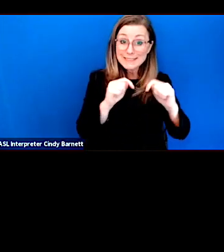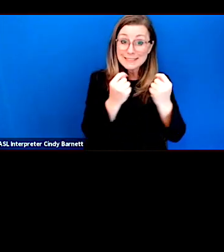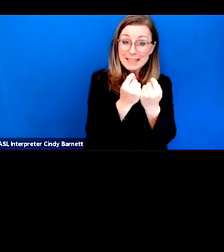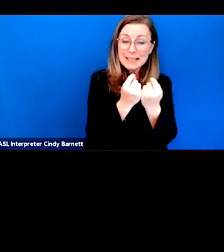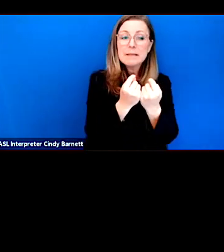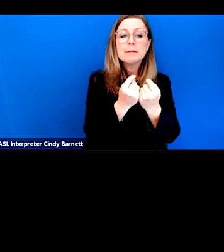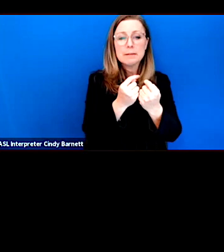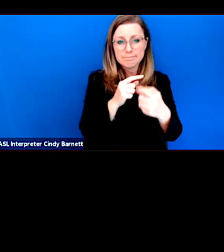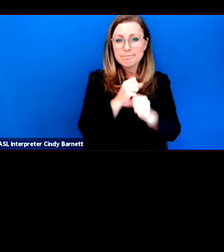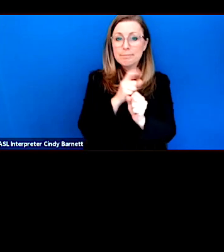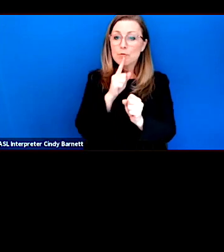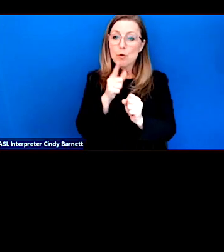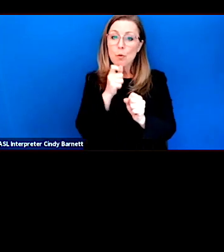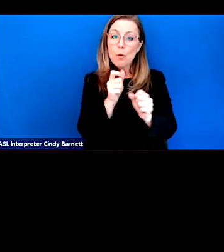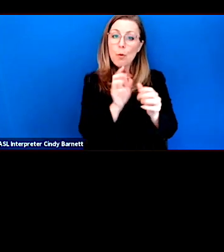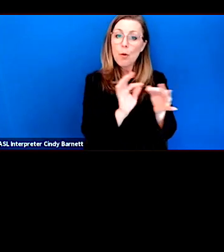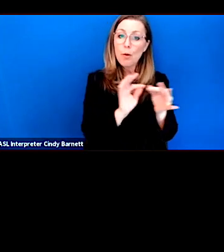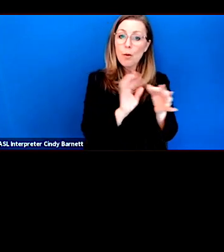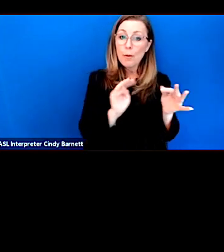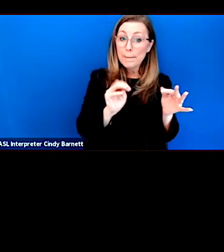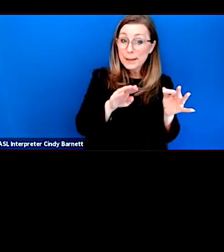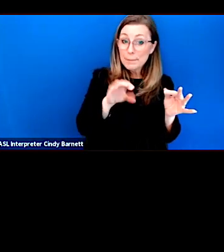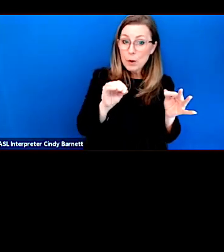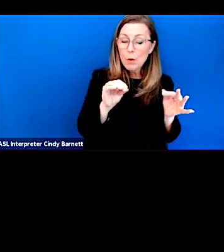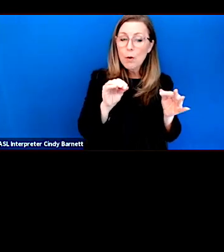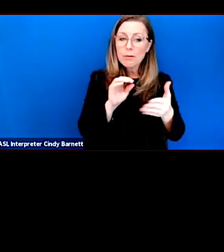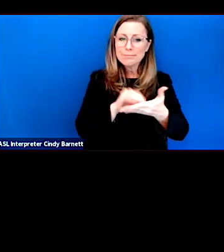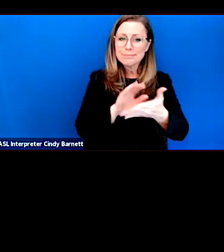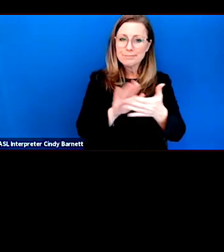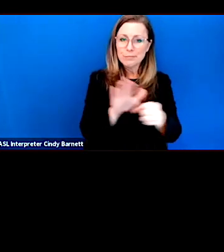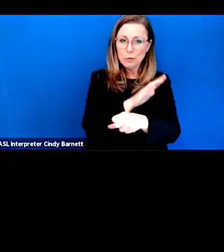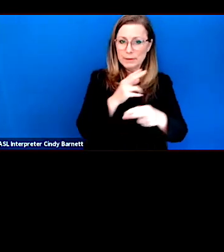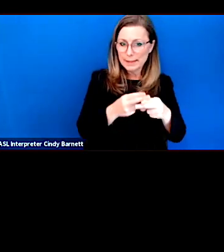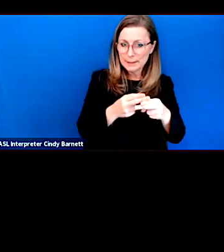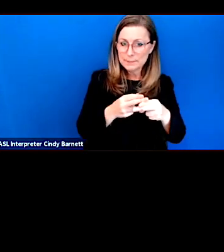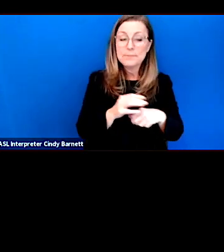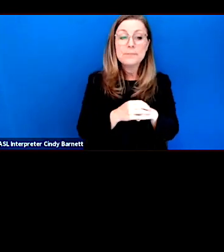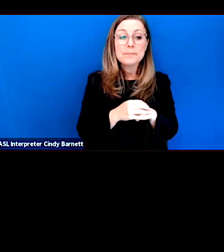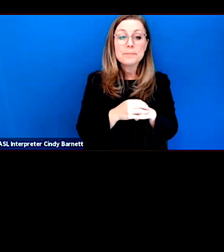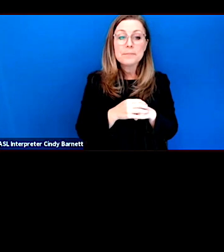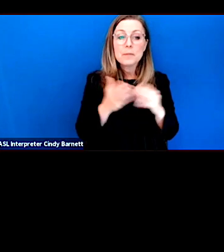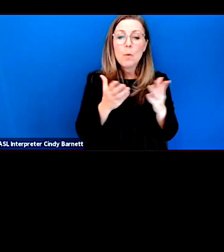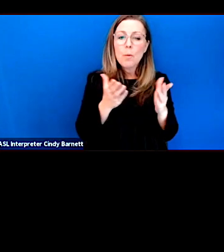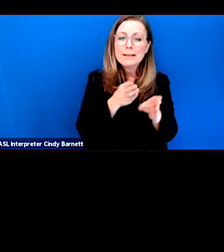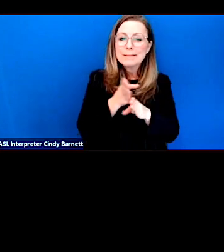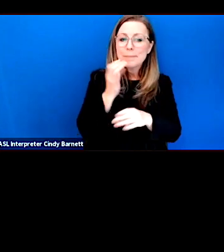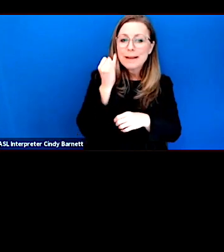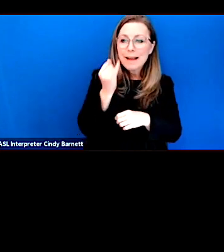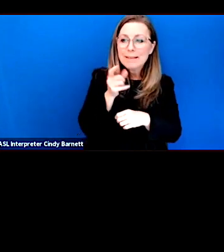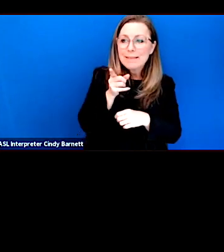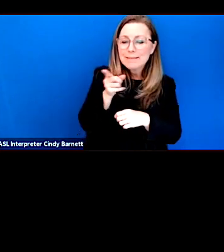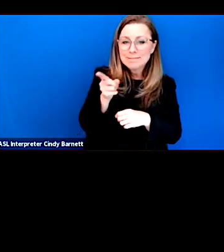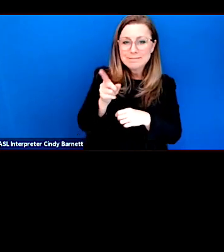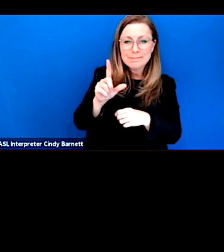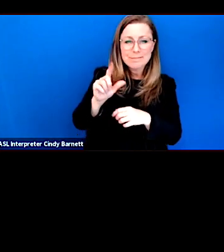main idea may refer to a key concept that you or the literature piece's author identified. If you choose to use a